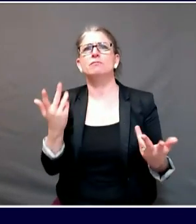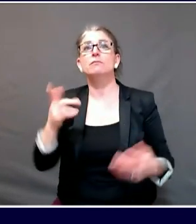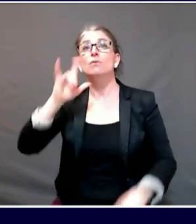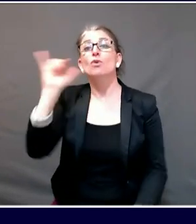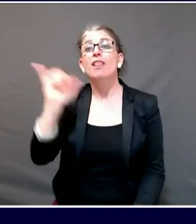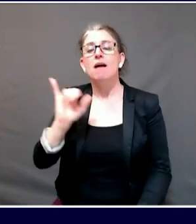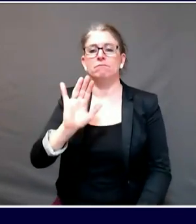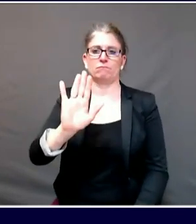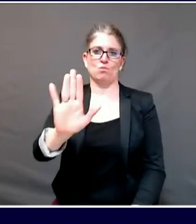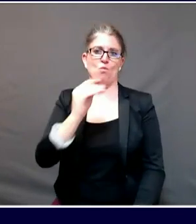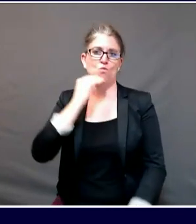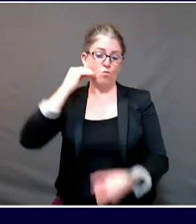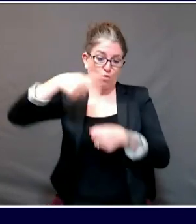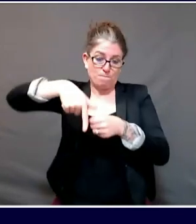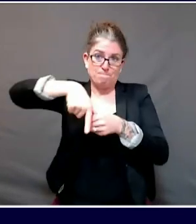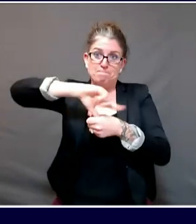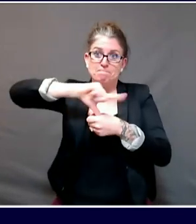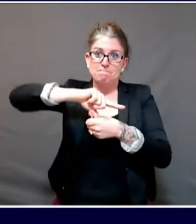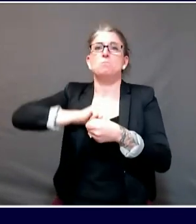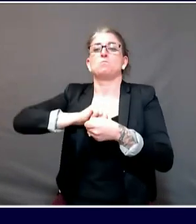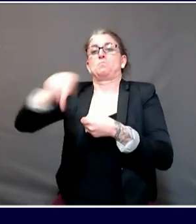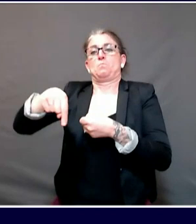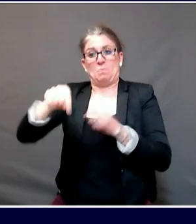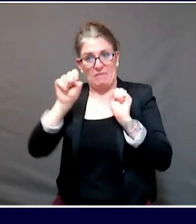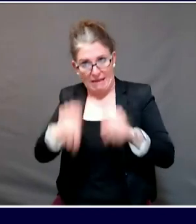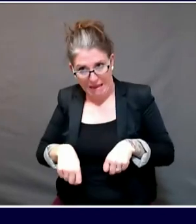of the process, not needing to go through